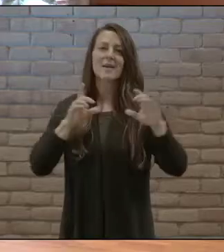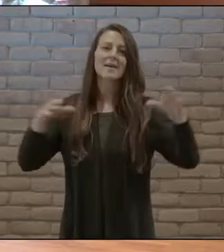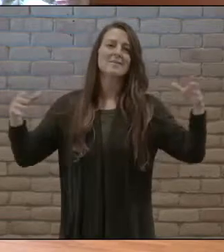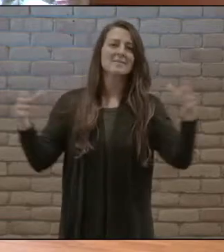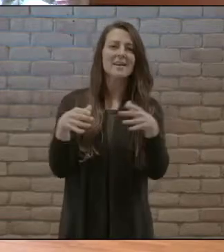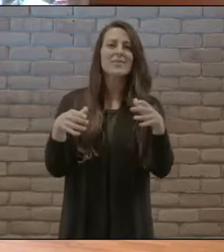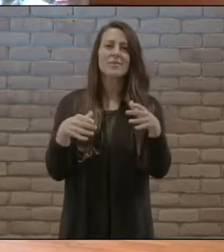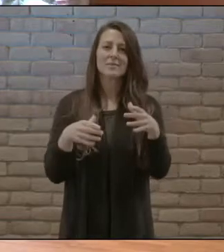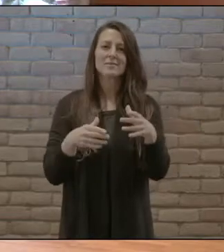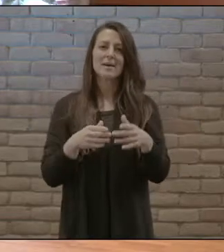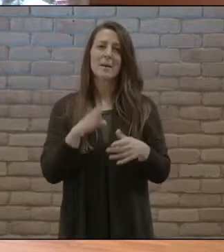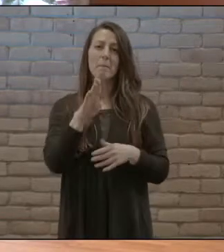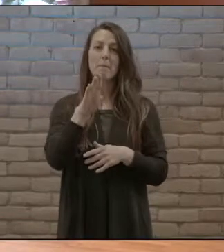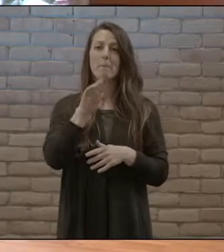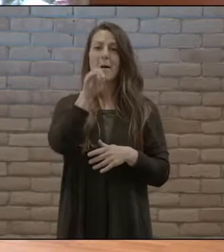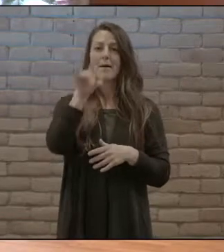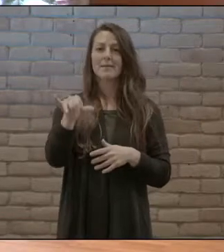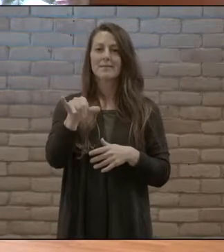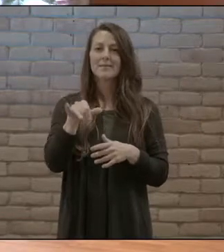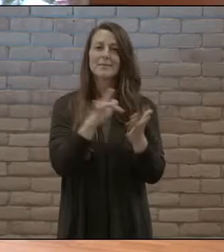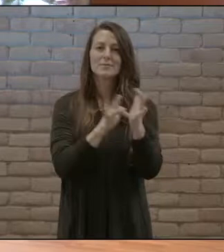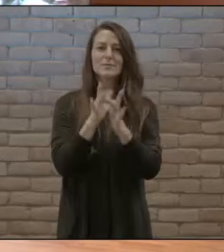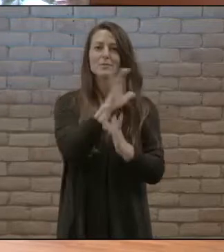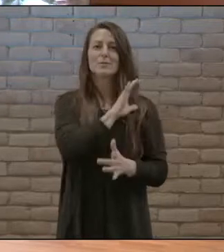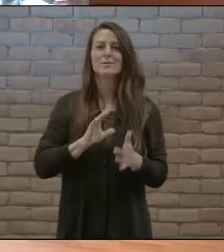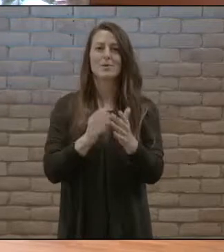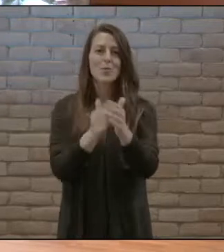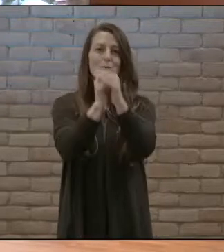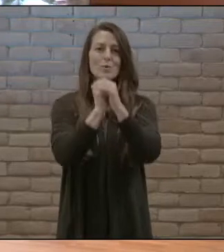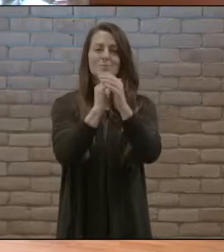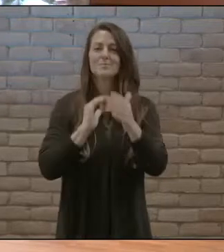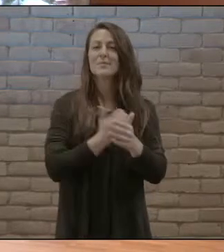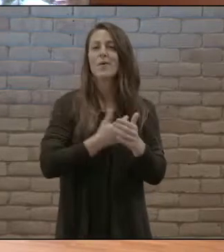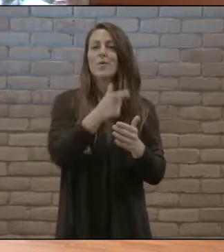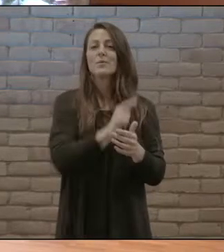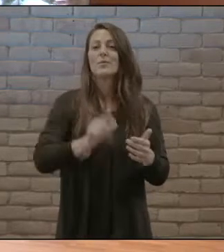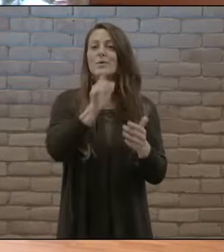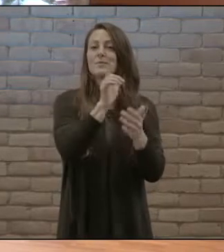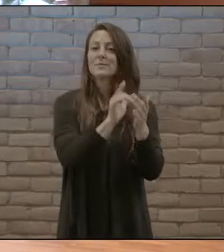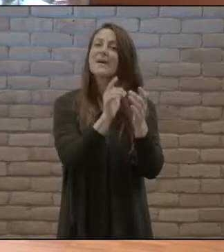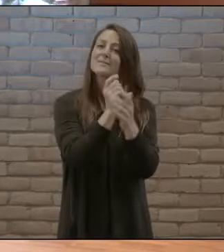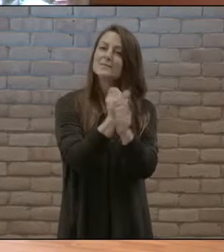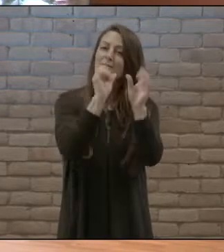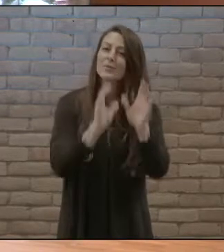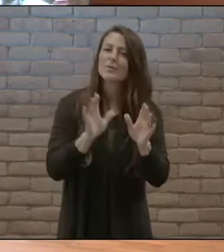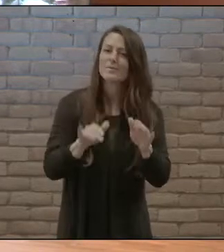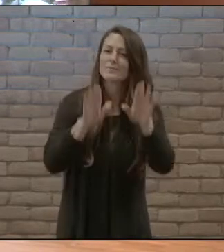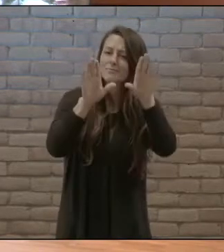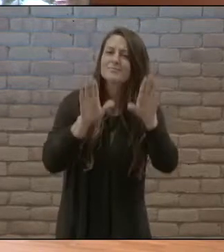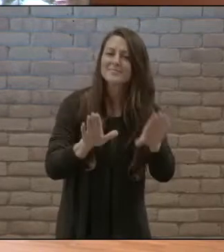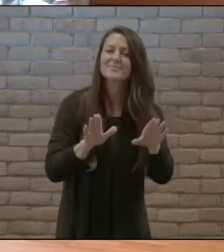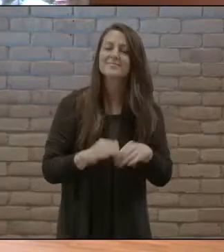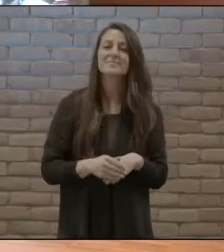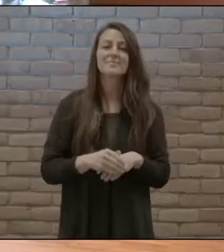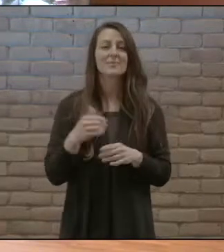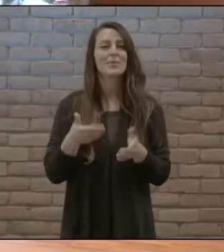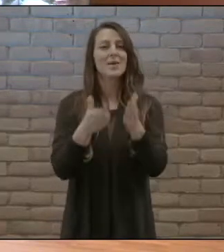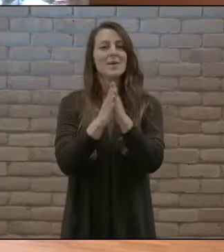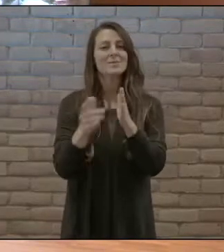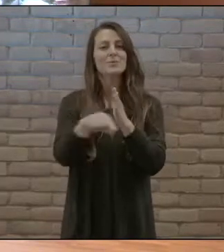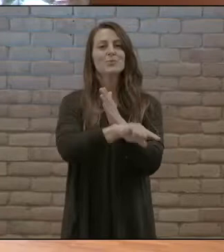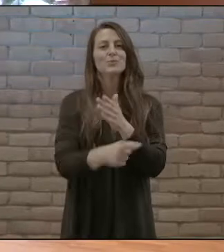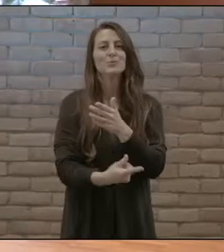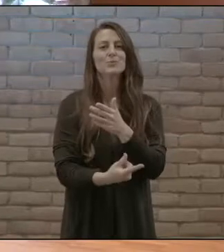Christ and worship our Lord and Savior. And that is an awesome, awesome thing. So we ask you today to join us in